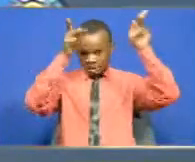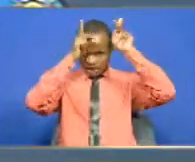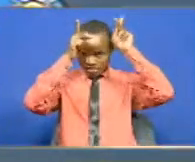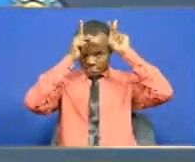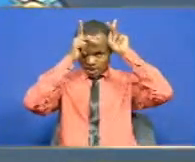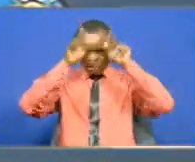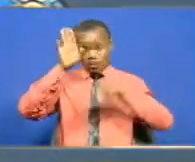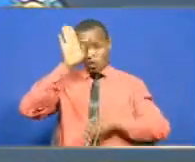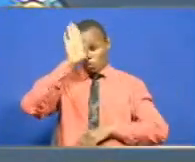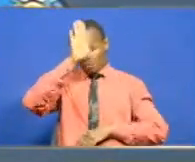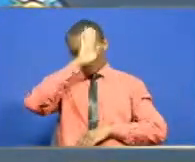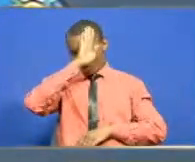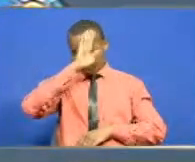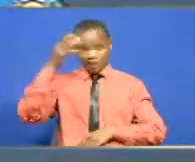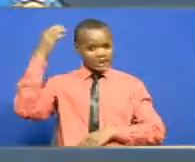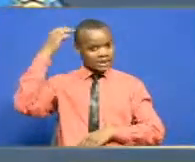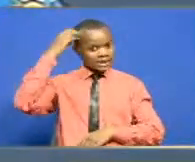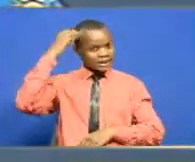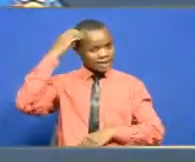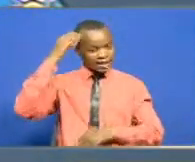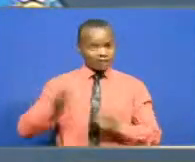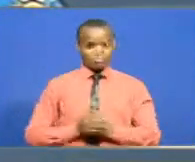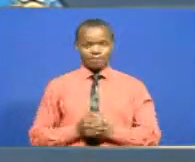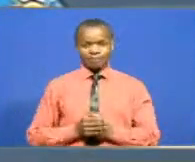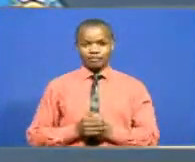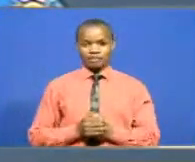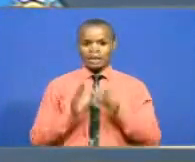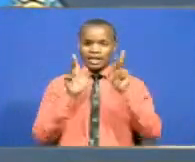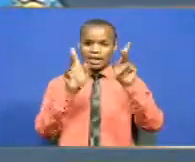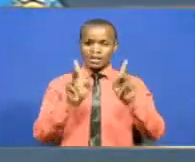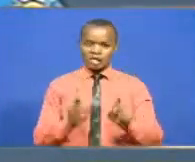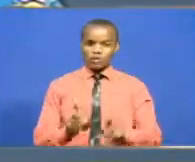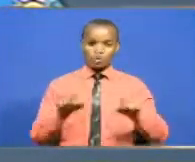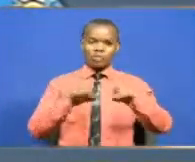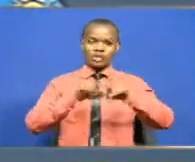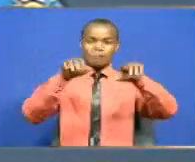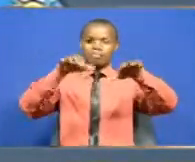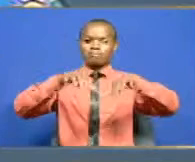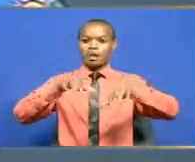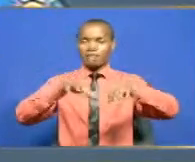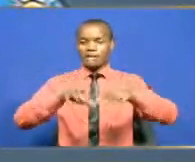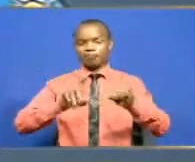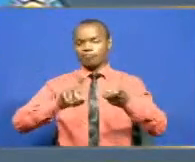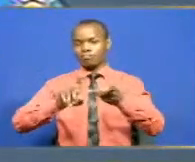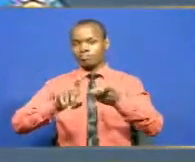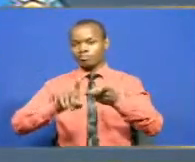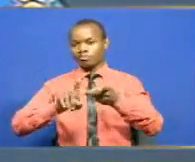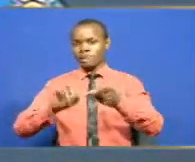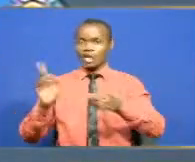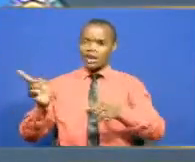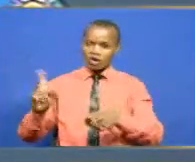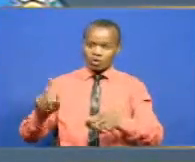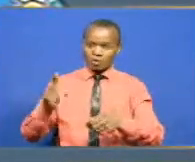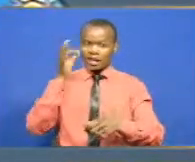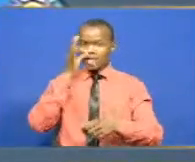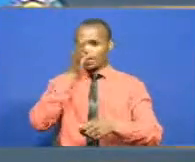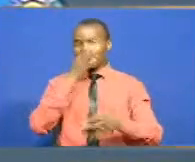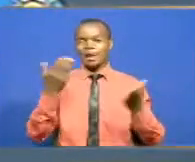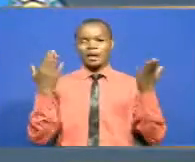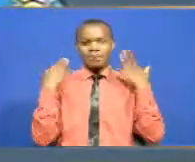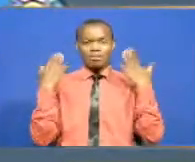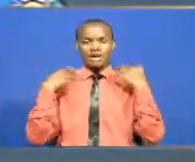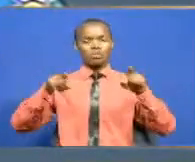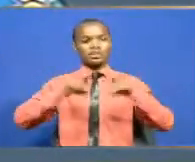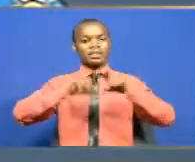Kitale, and also Kisumu. It will also rain in Nairobi, Meru, and Nyeri. The coastal strip will